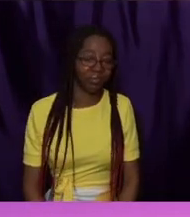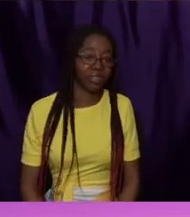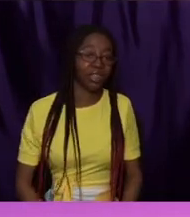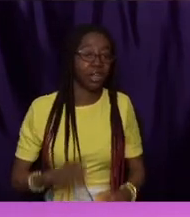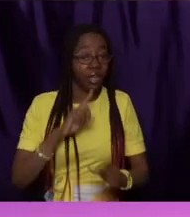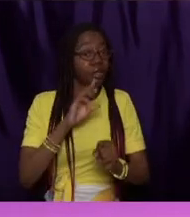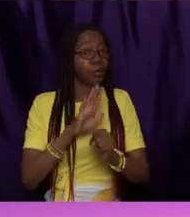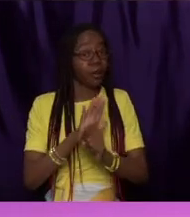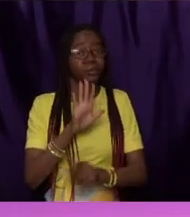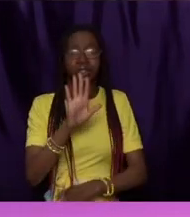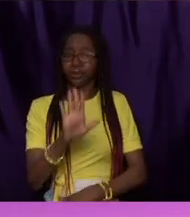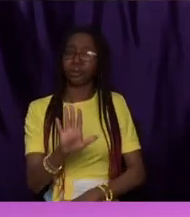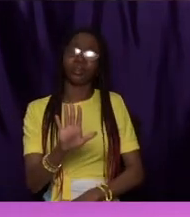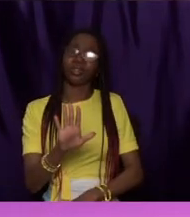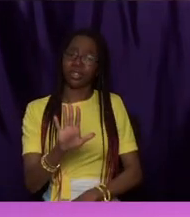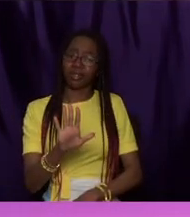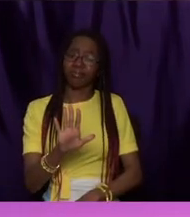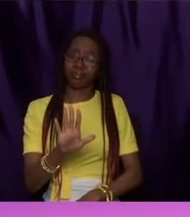promise is your promise.